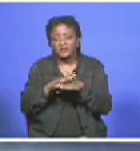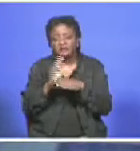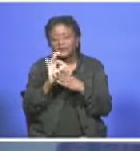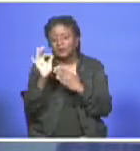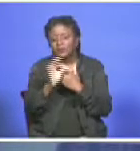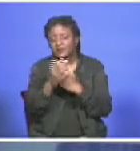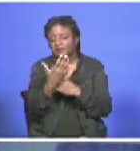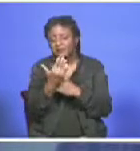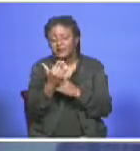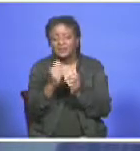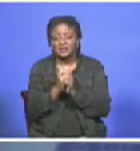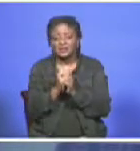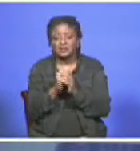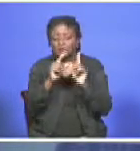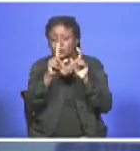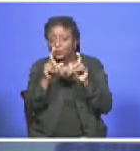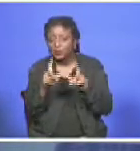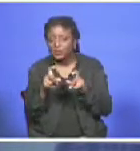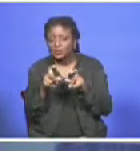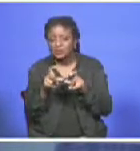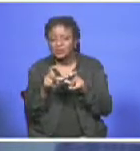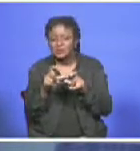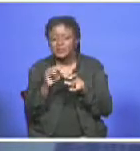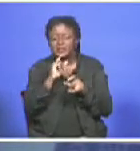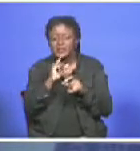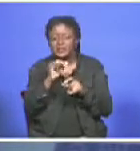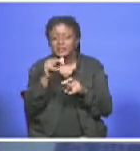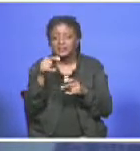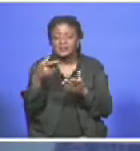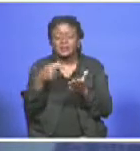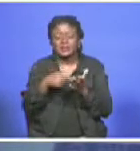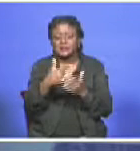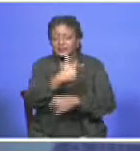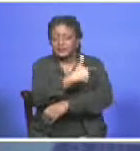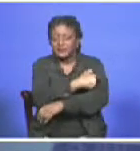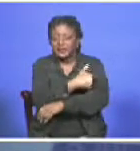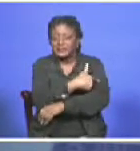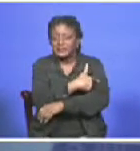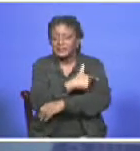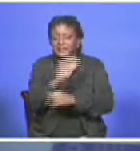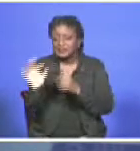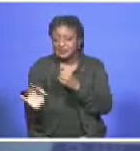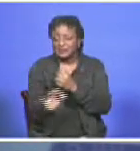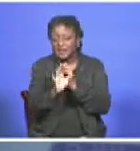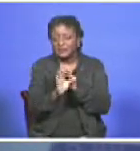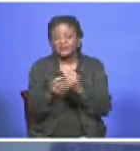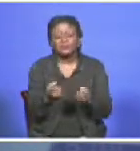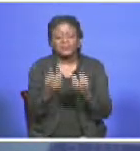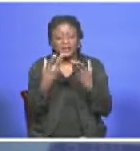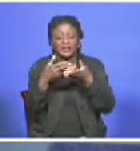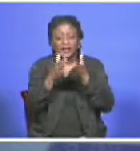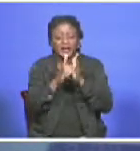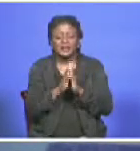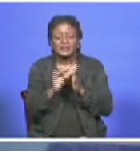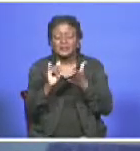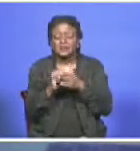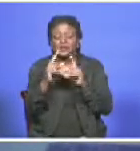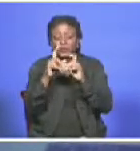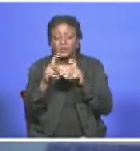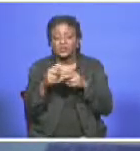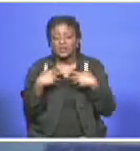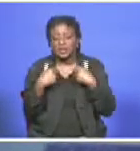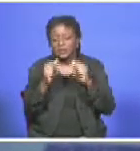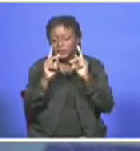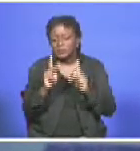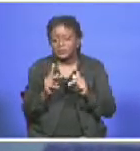Is the Astrazeneca vaccine safe? Well, many have been asking that question, and health officials are educating the public about the vaccine